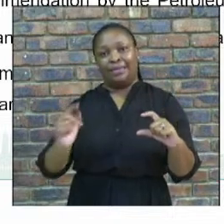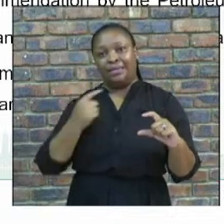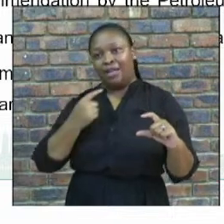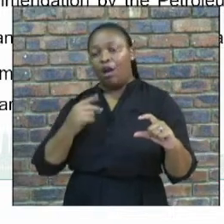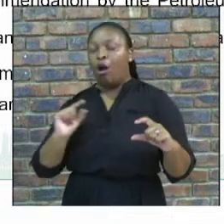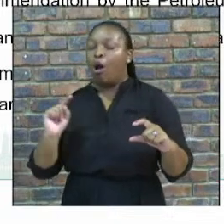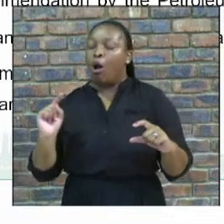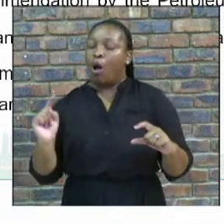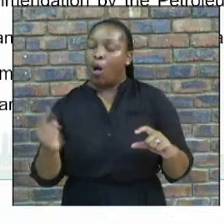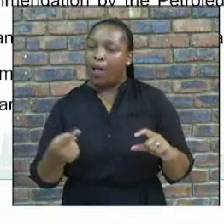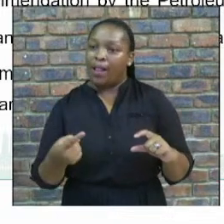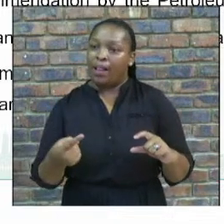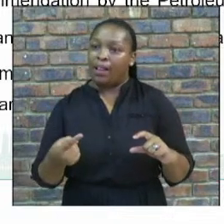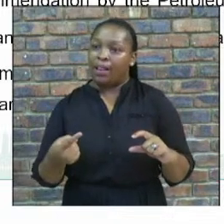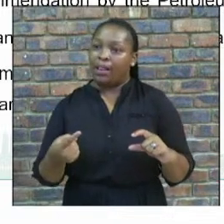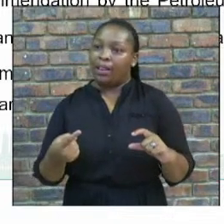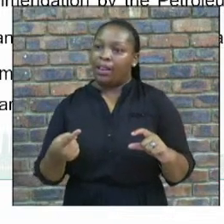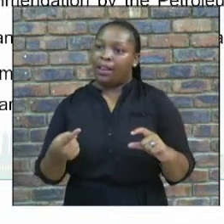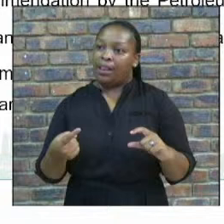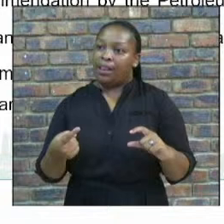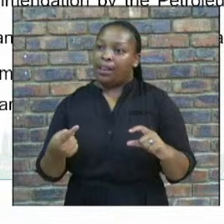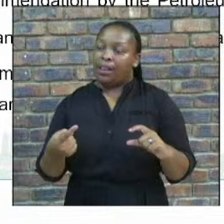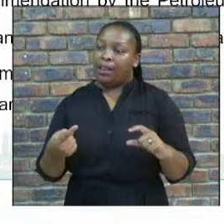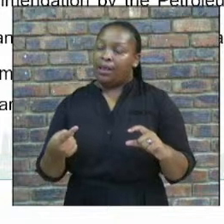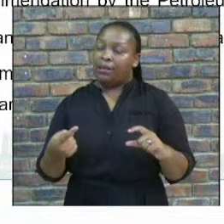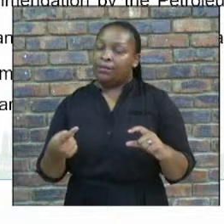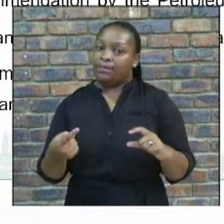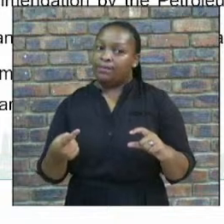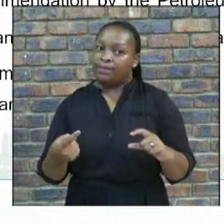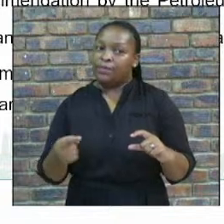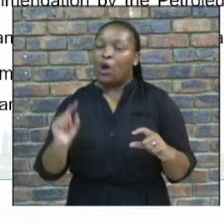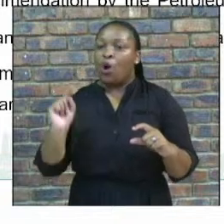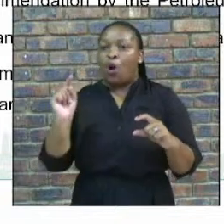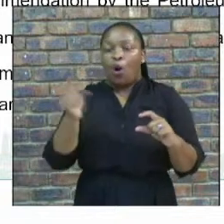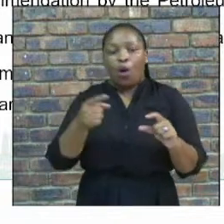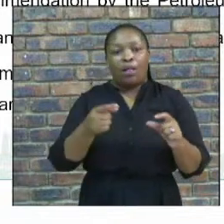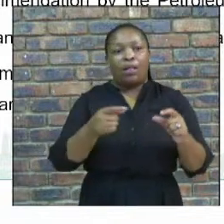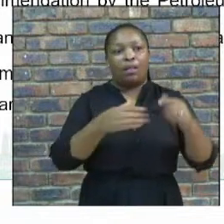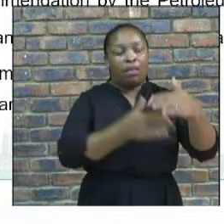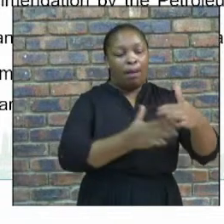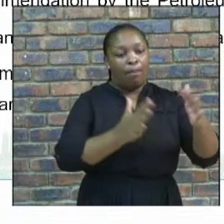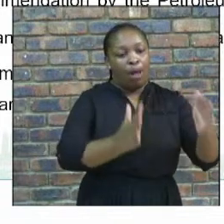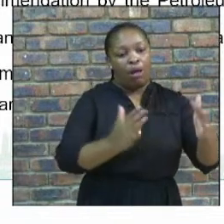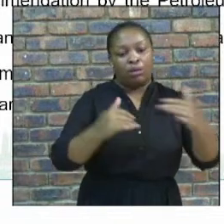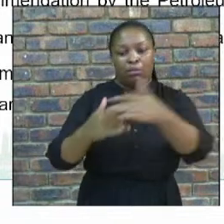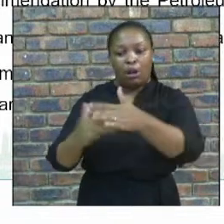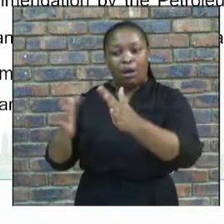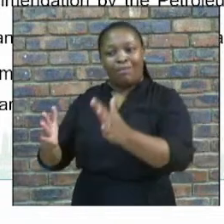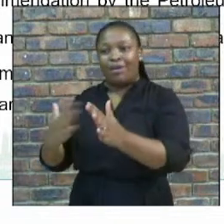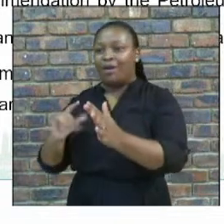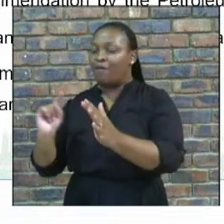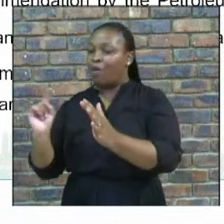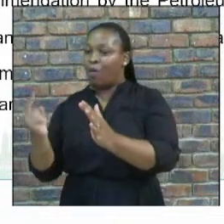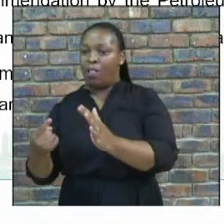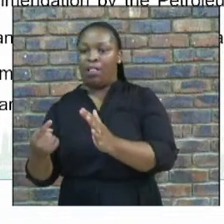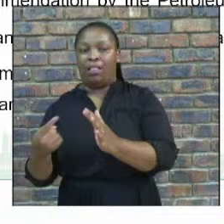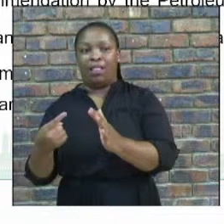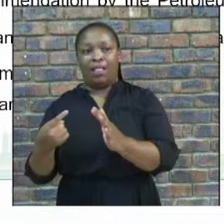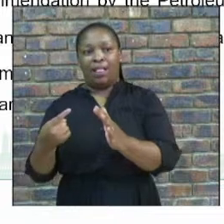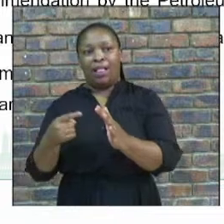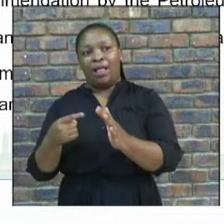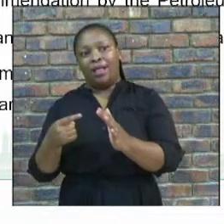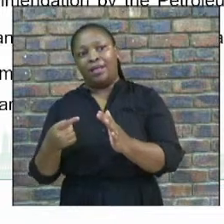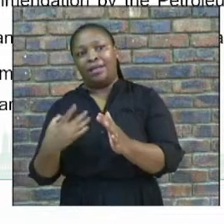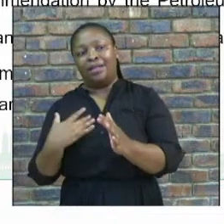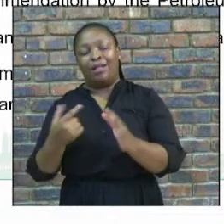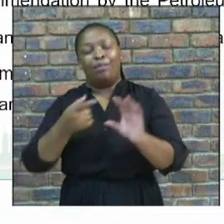acreage. So acreage, it means that all the blocks for exploration, development, and production